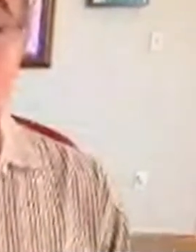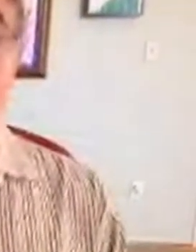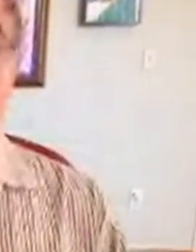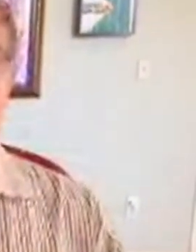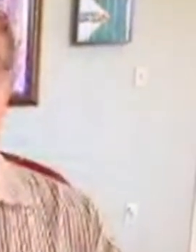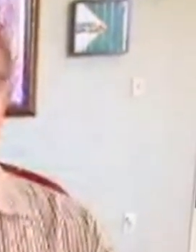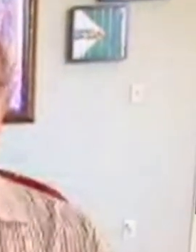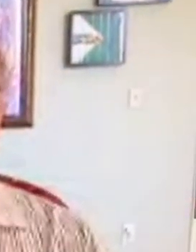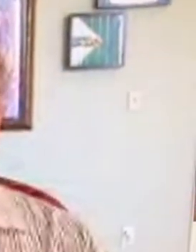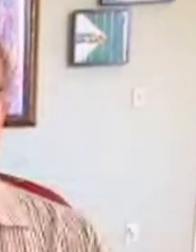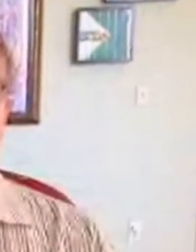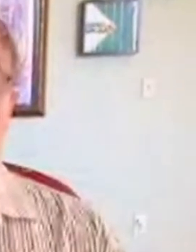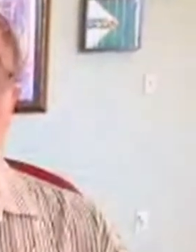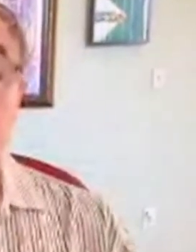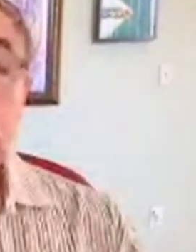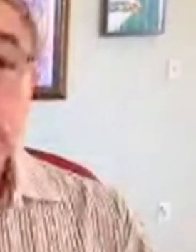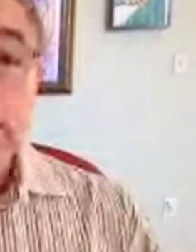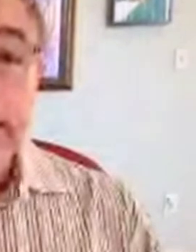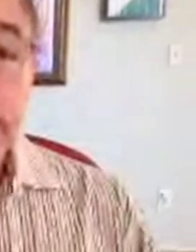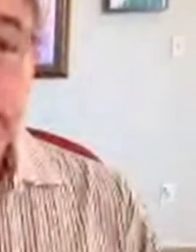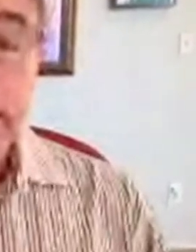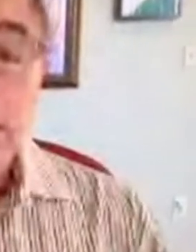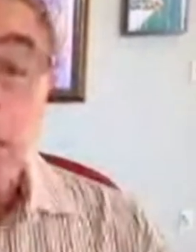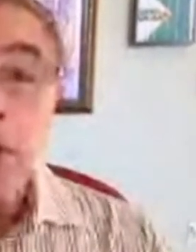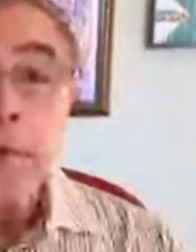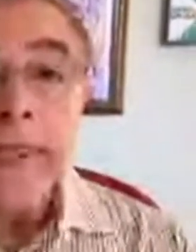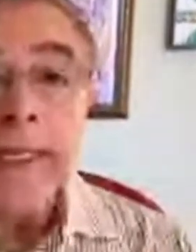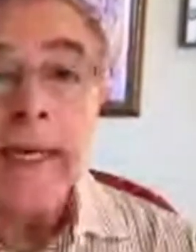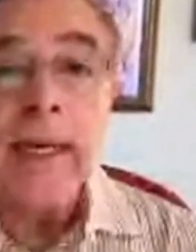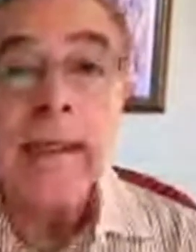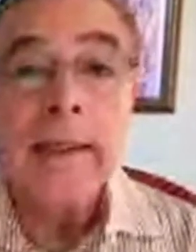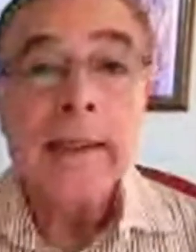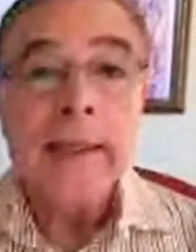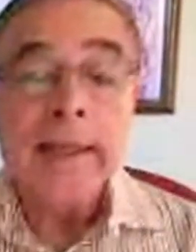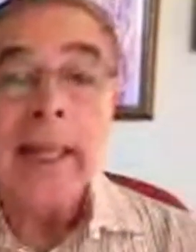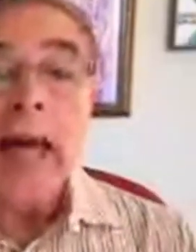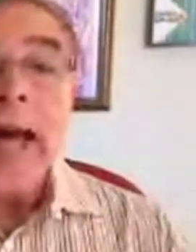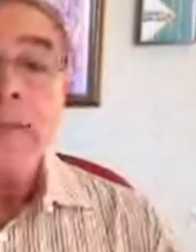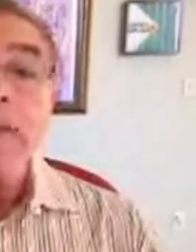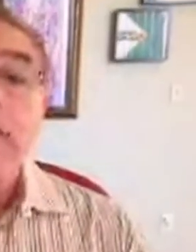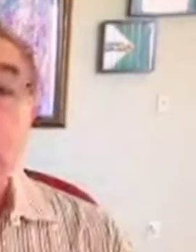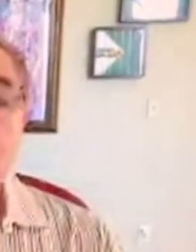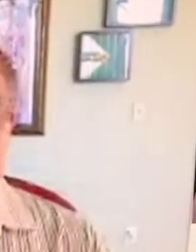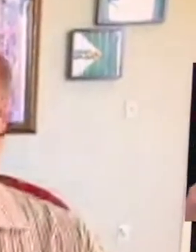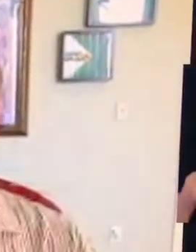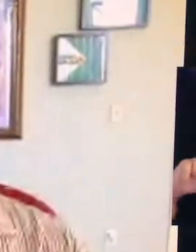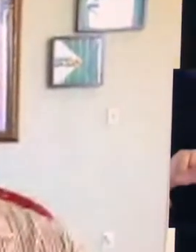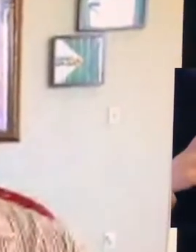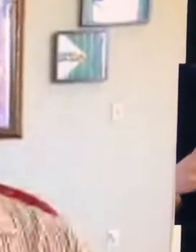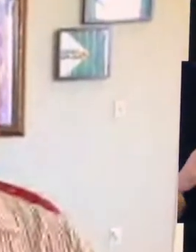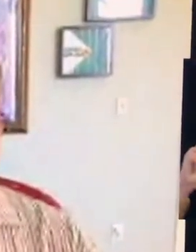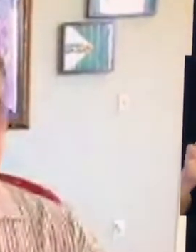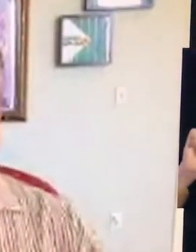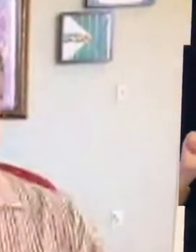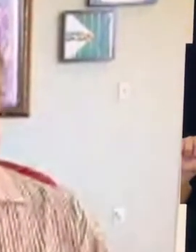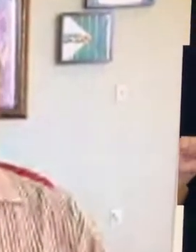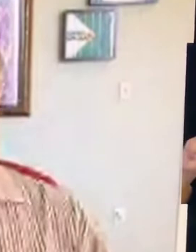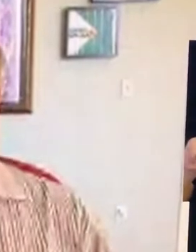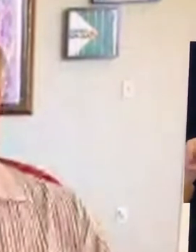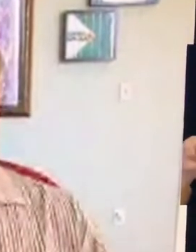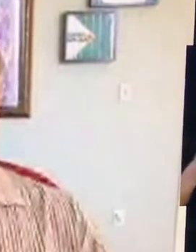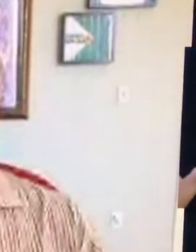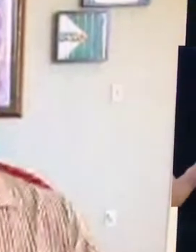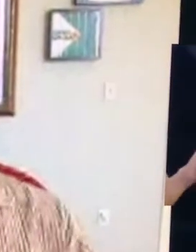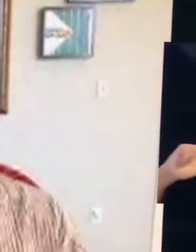majority of journalists prefer email. Second is social media. And last is telephone.